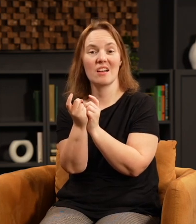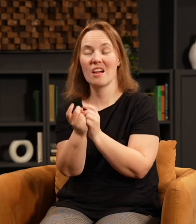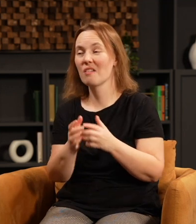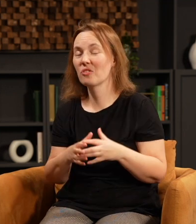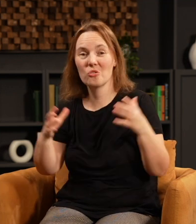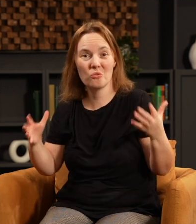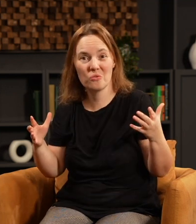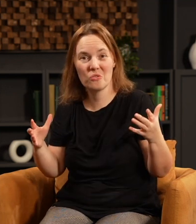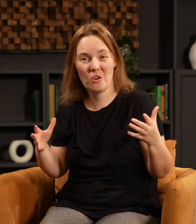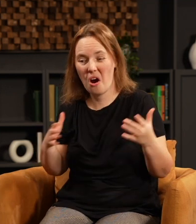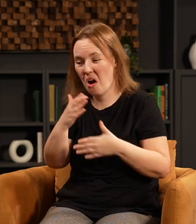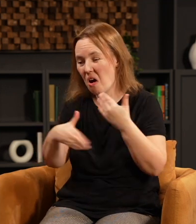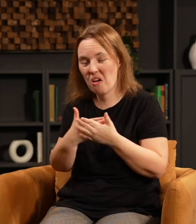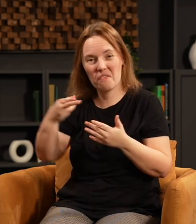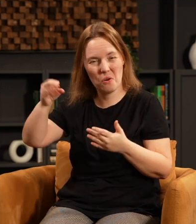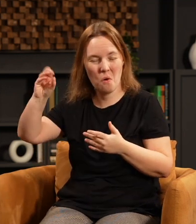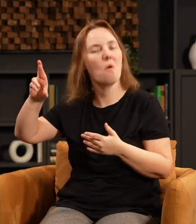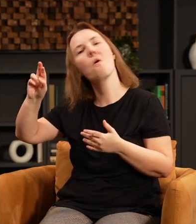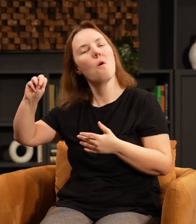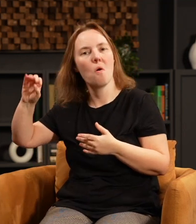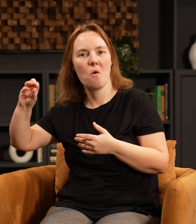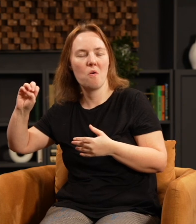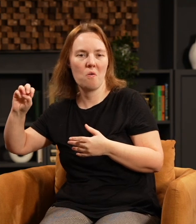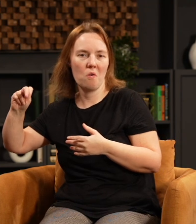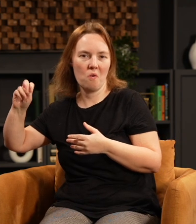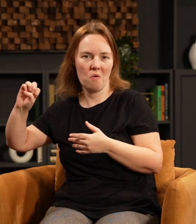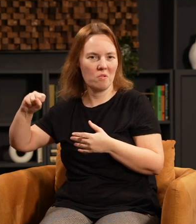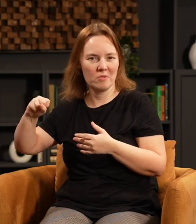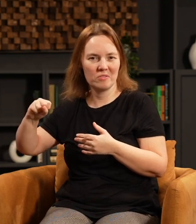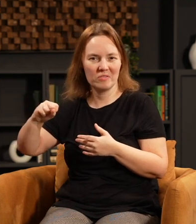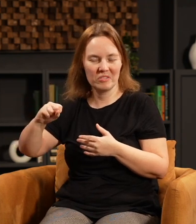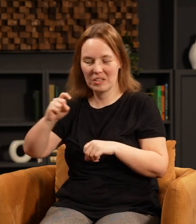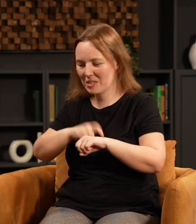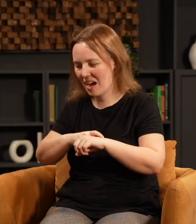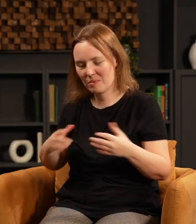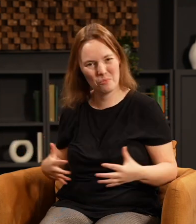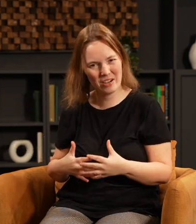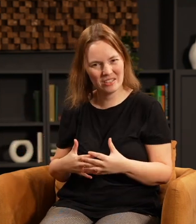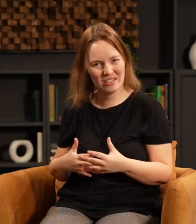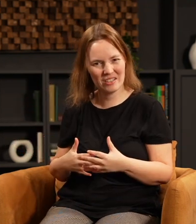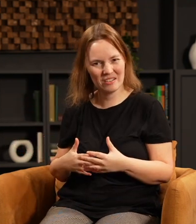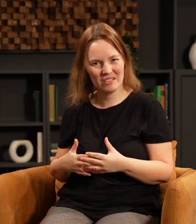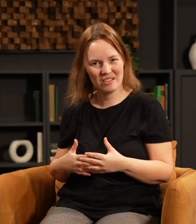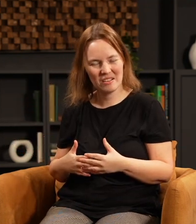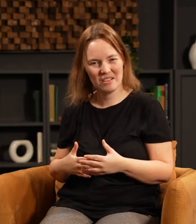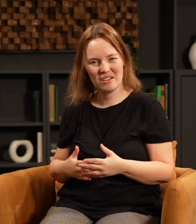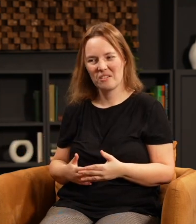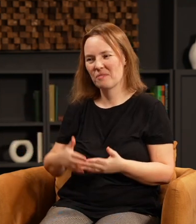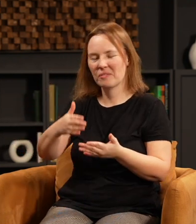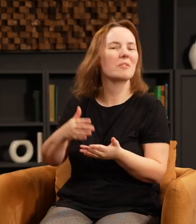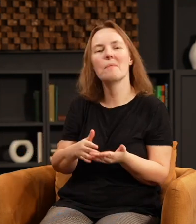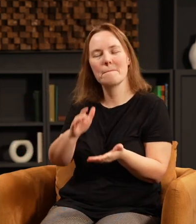the hormones and flux and everything going on. It can also be in times of pregnancy, menopause, midlife, all those different